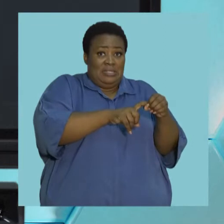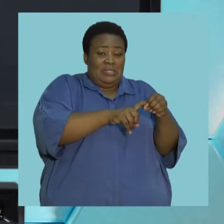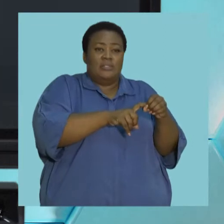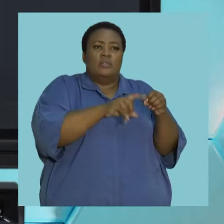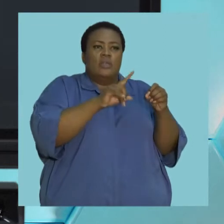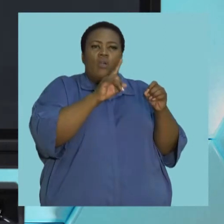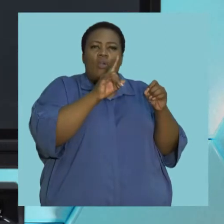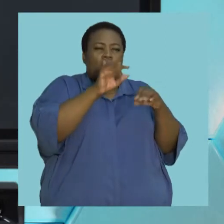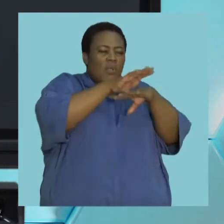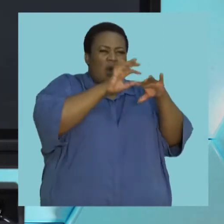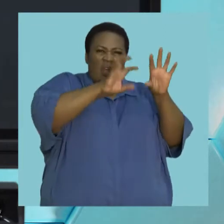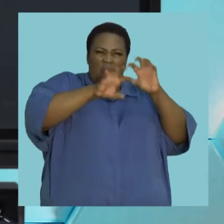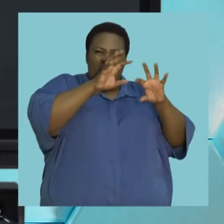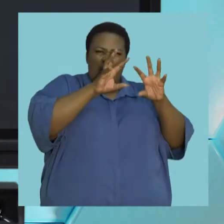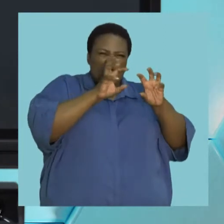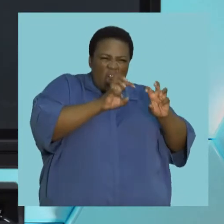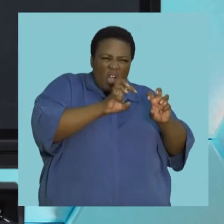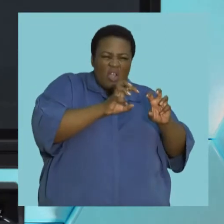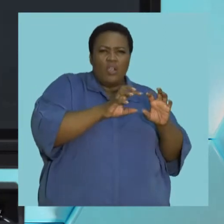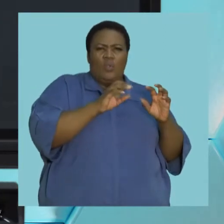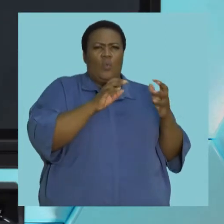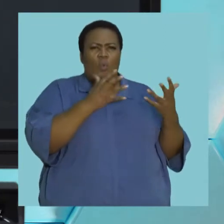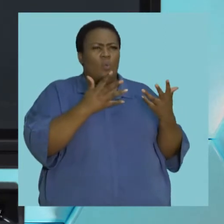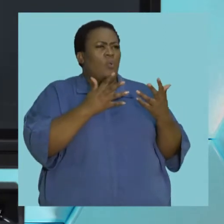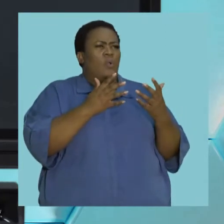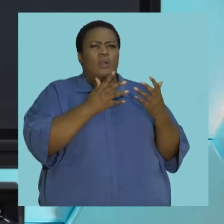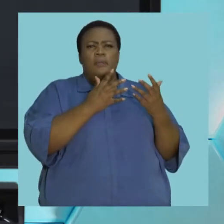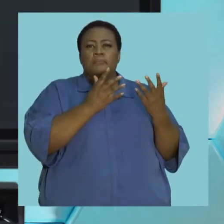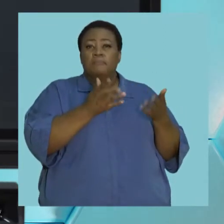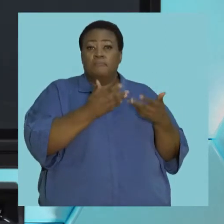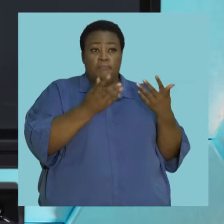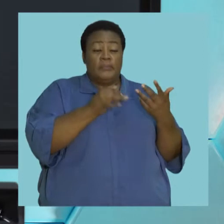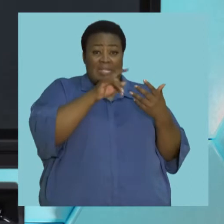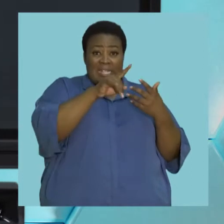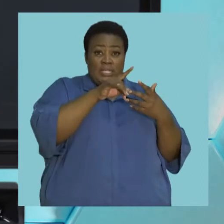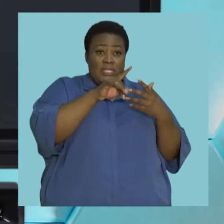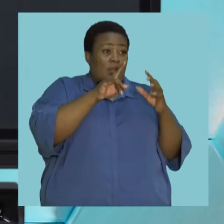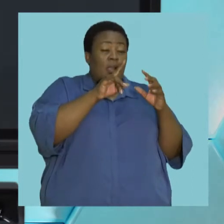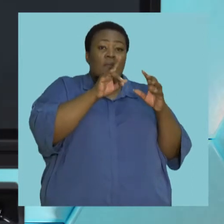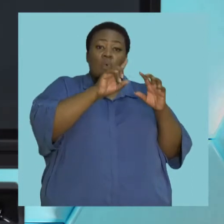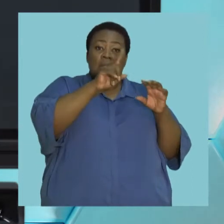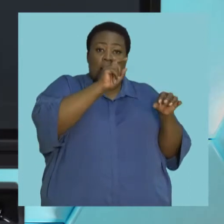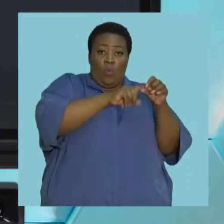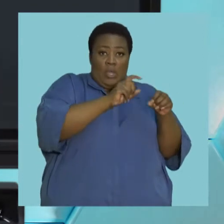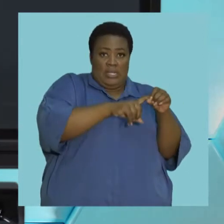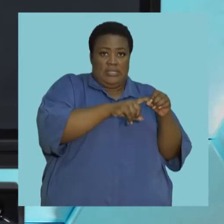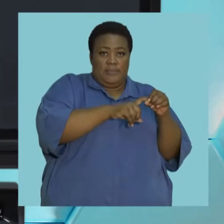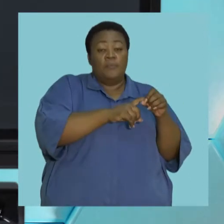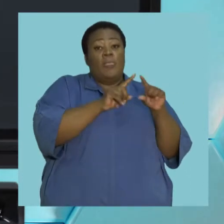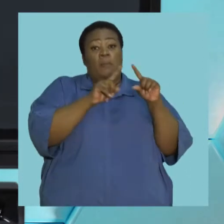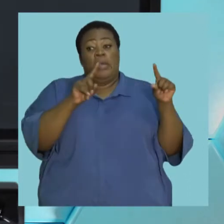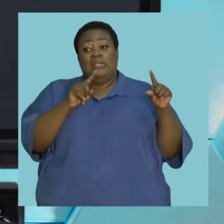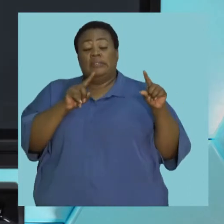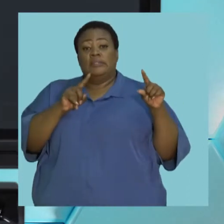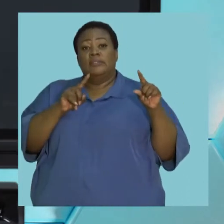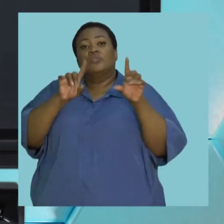if there's a dark color, if there's an intense precipitate that's formed, that is the quality of the results.